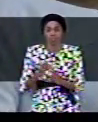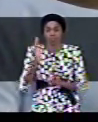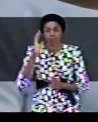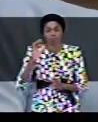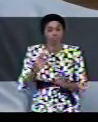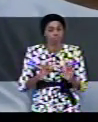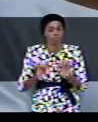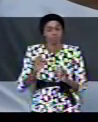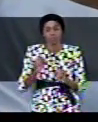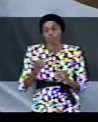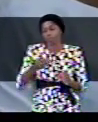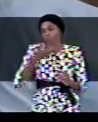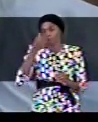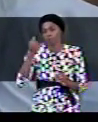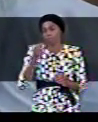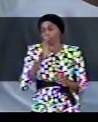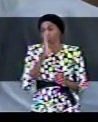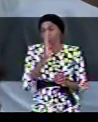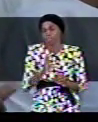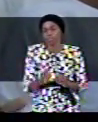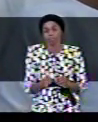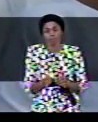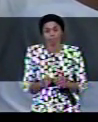would also better be